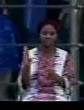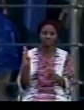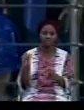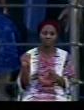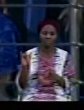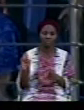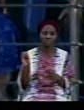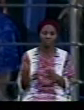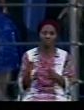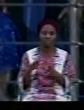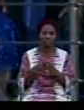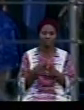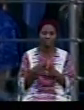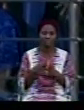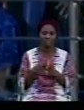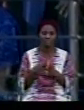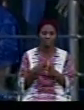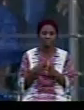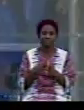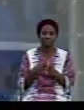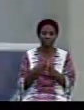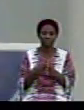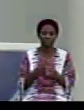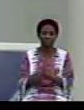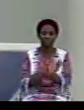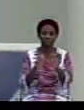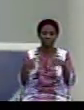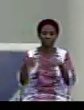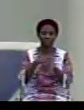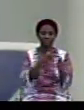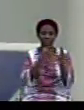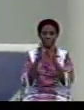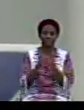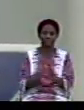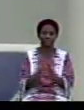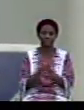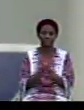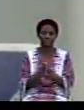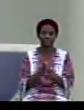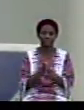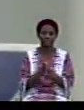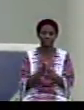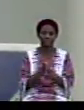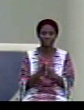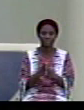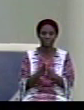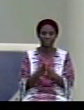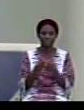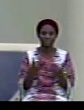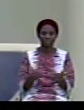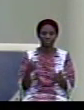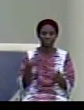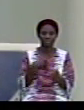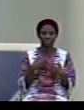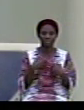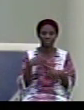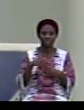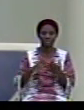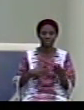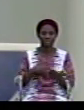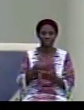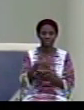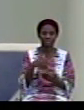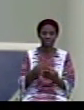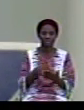General Overseer. And now, we have in our midst tonight, I called him before, but